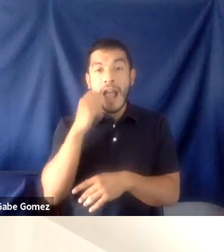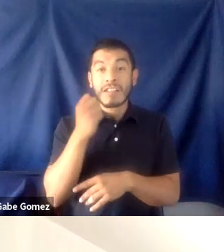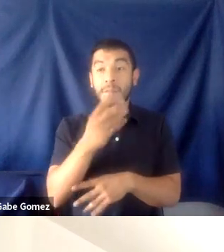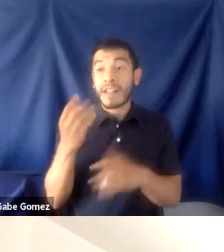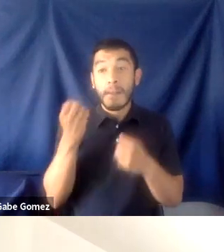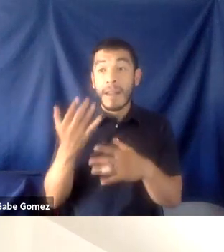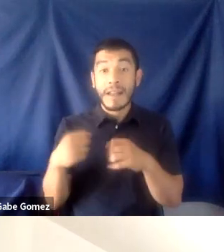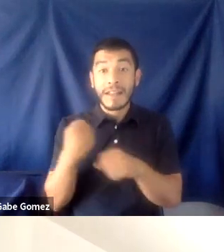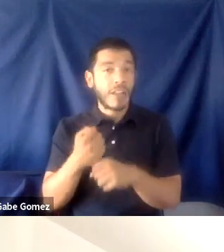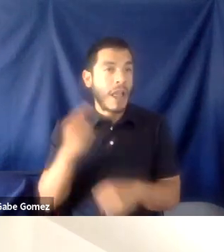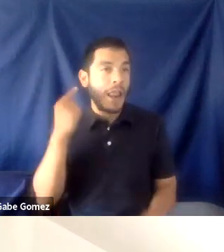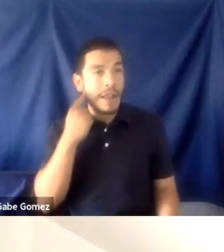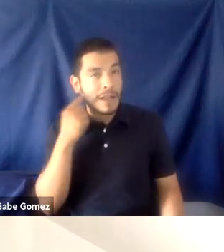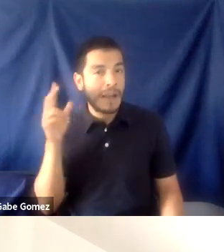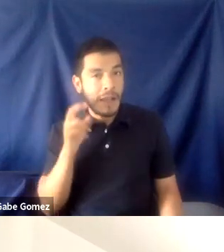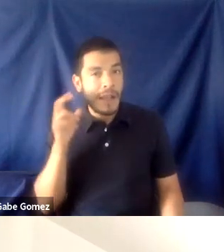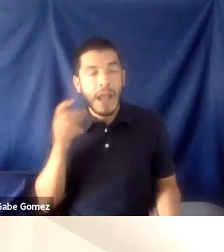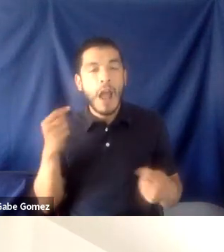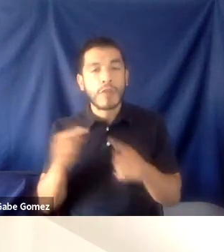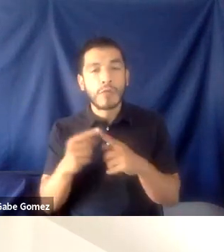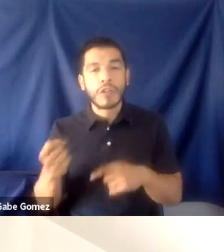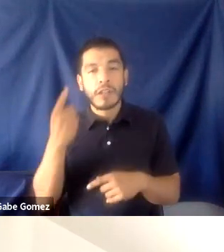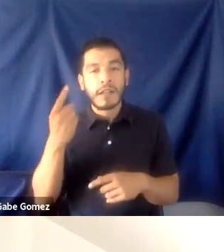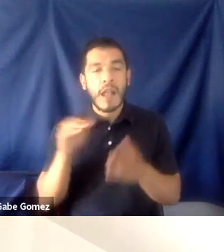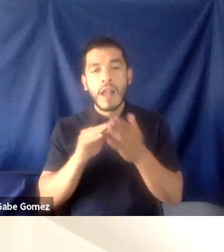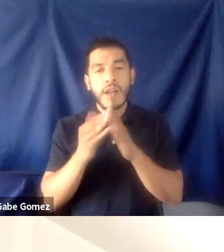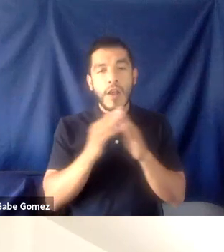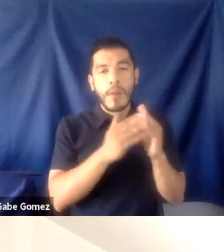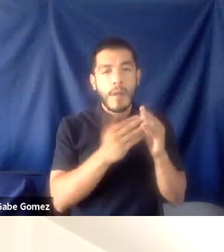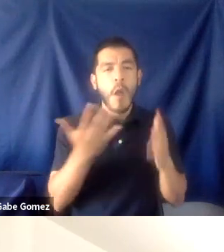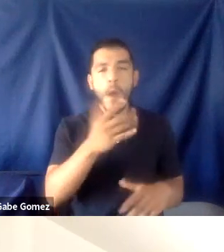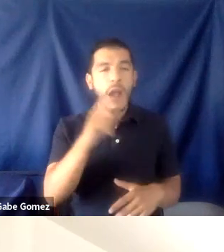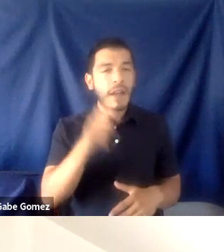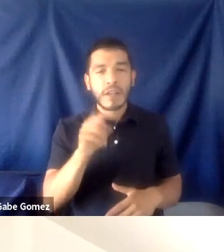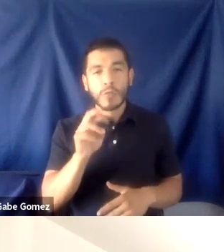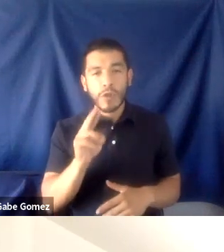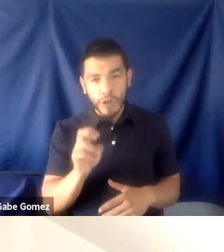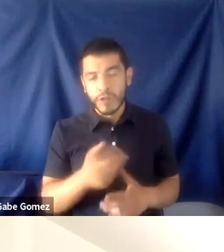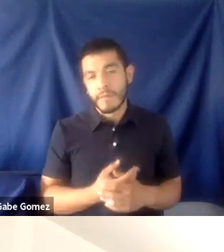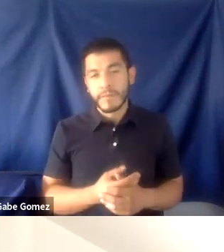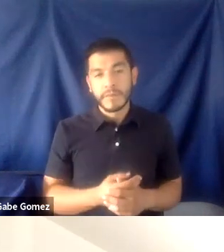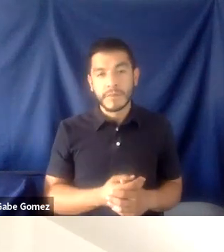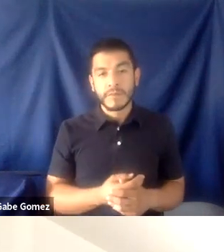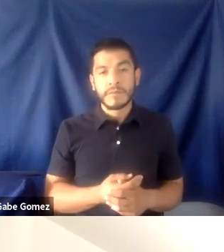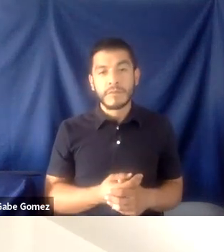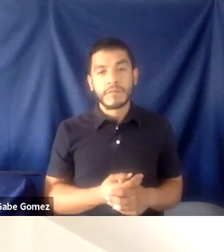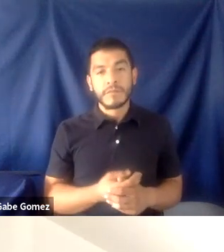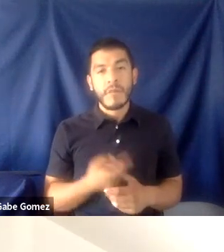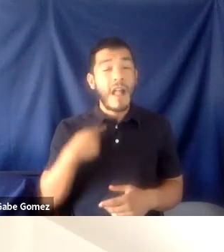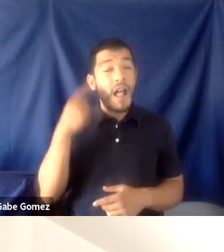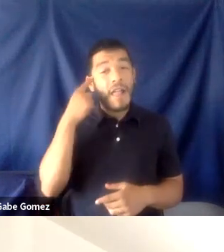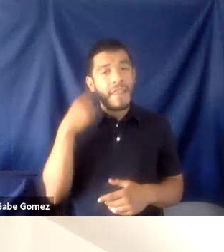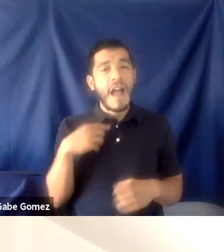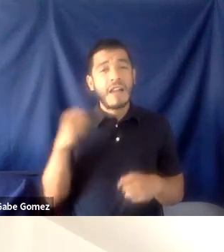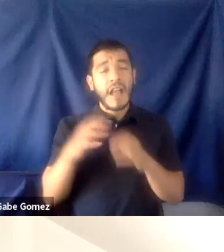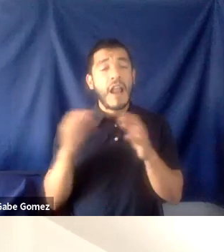years like listening and trying to understand the community, what the needs were, right? I think I take a lot